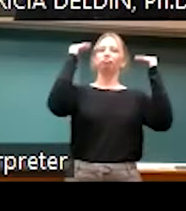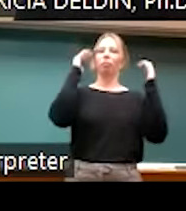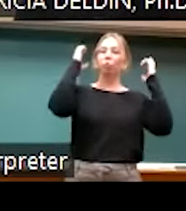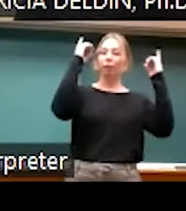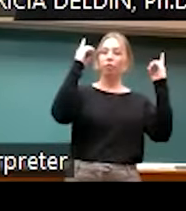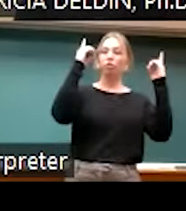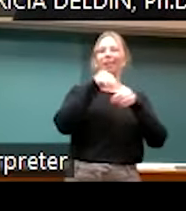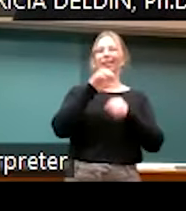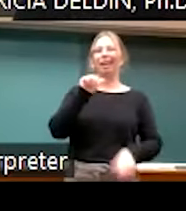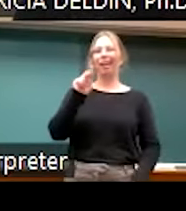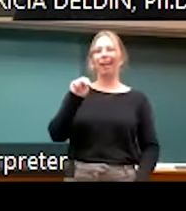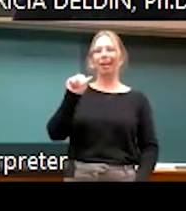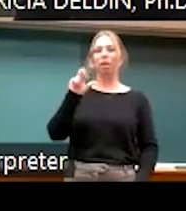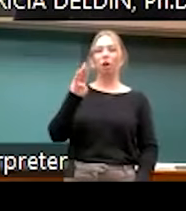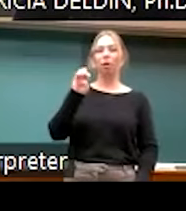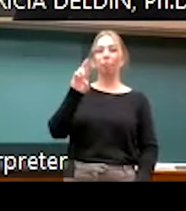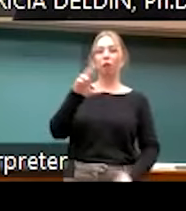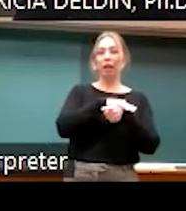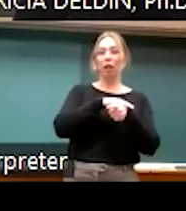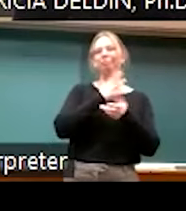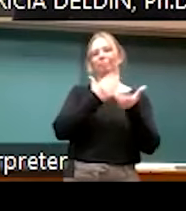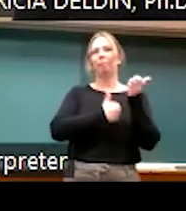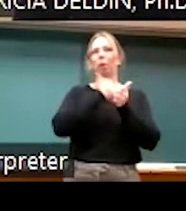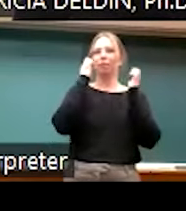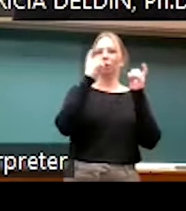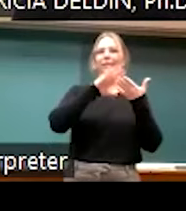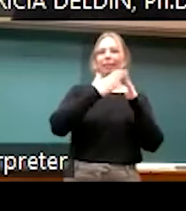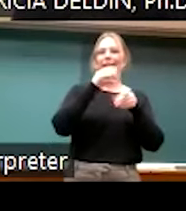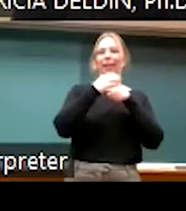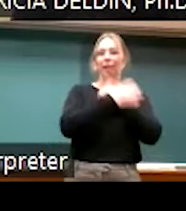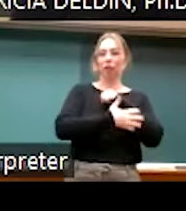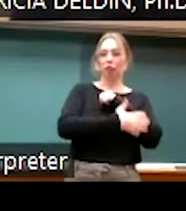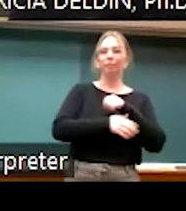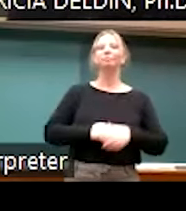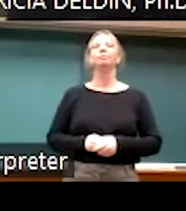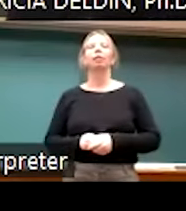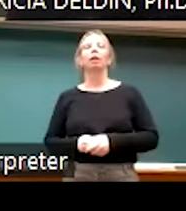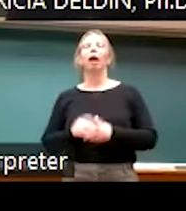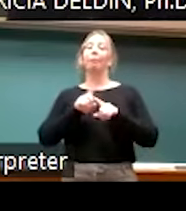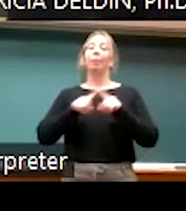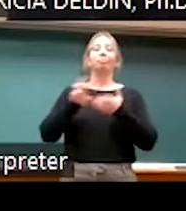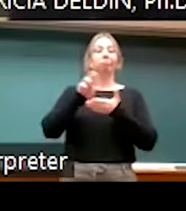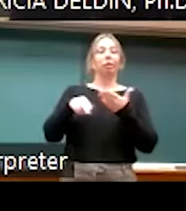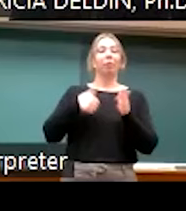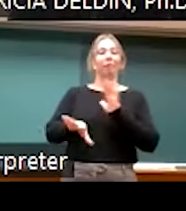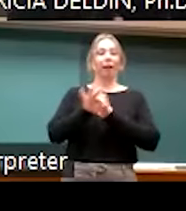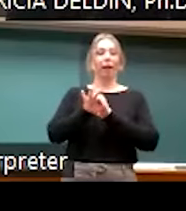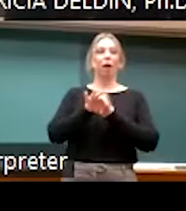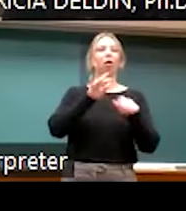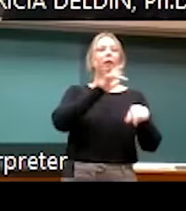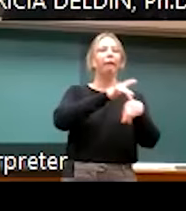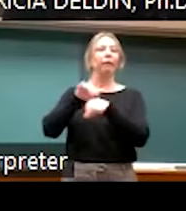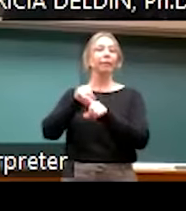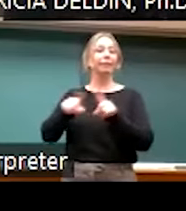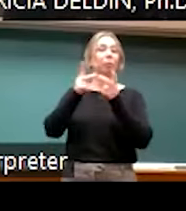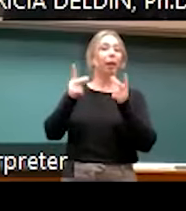Arbor area, which is the most educated city in the country, one of them. But what we find, because we have gone to other places, is that mood